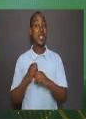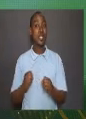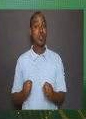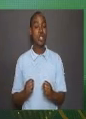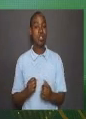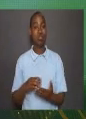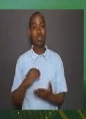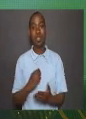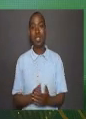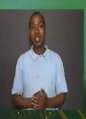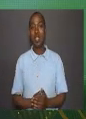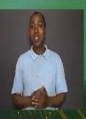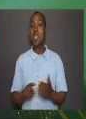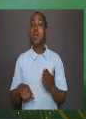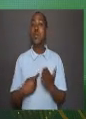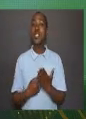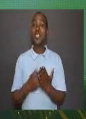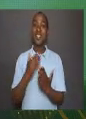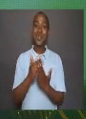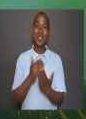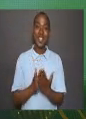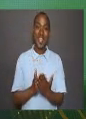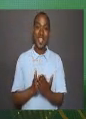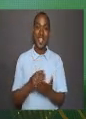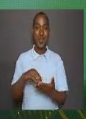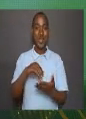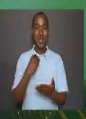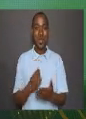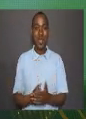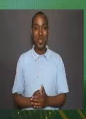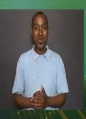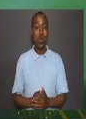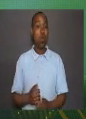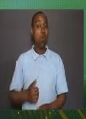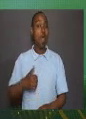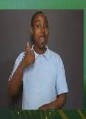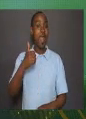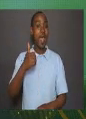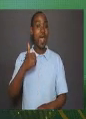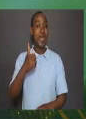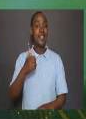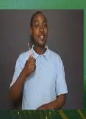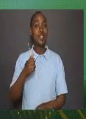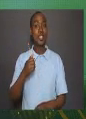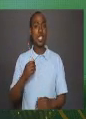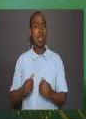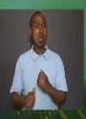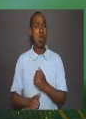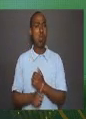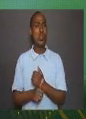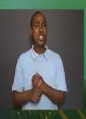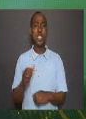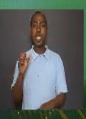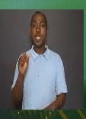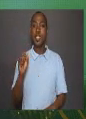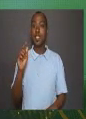In this lesson, we will be learning about the most serious and damaging